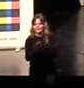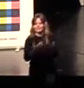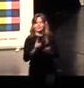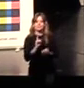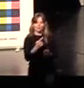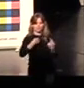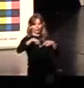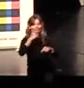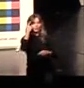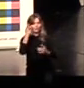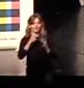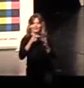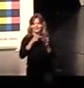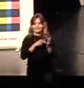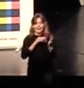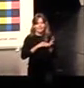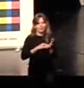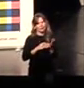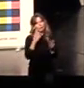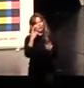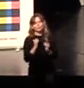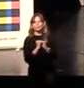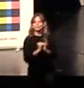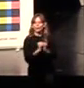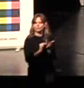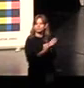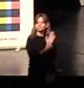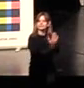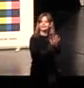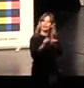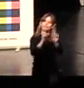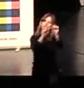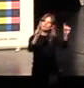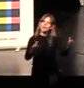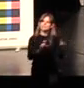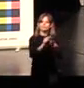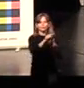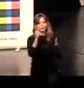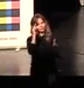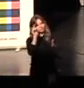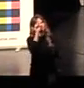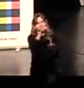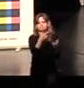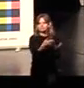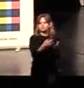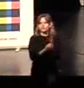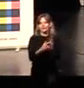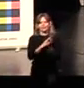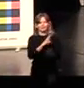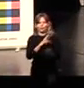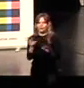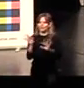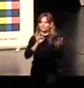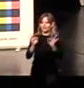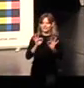dat het was worthwhile to present you met een overal frame voor de thematiek leitmotif of ijn brussels and therefore be invited